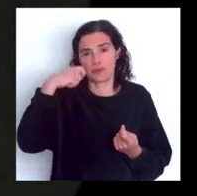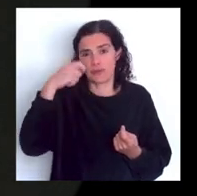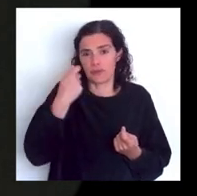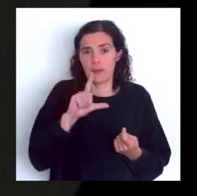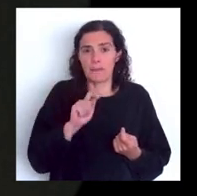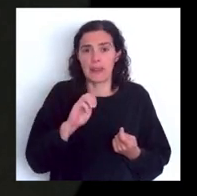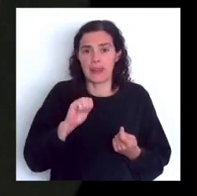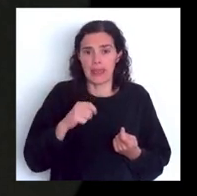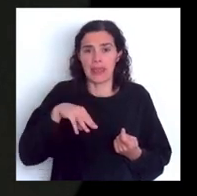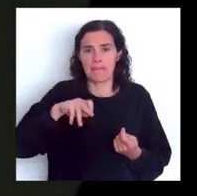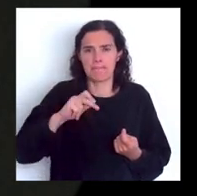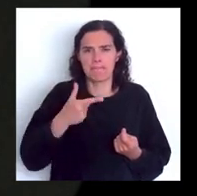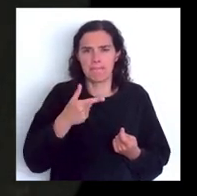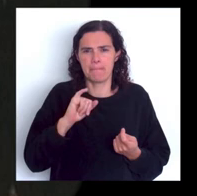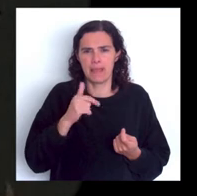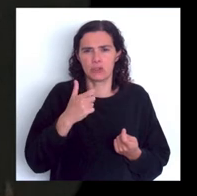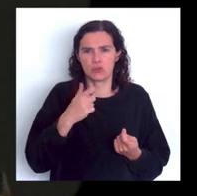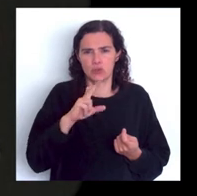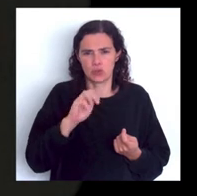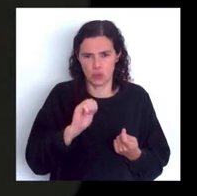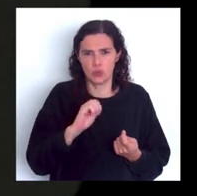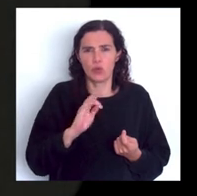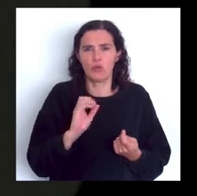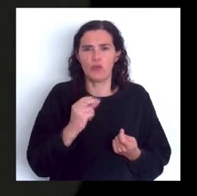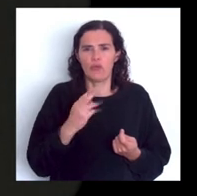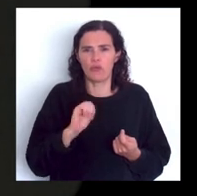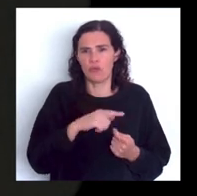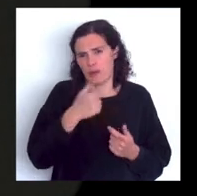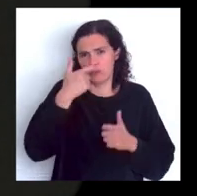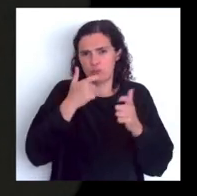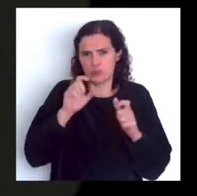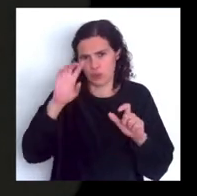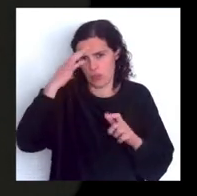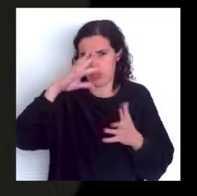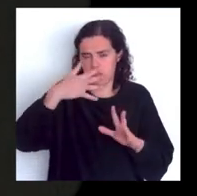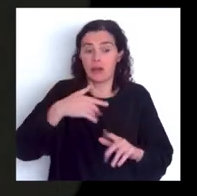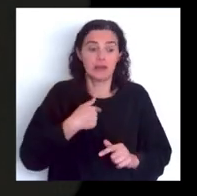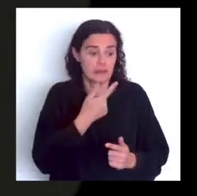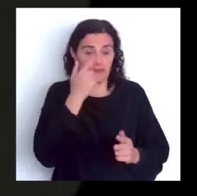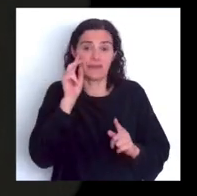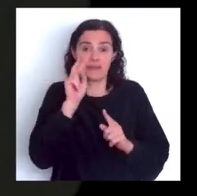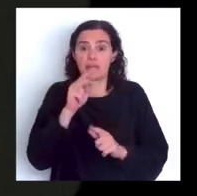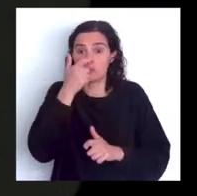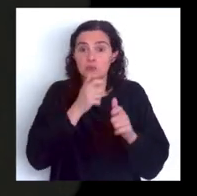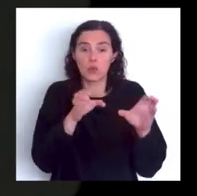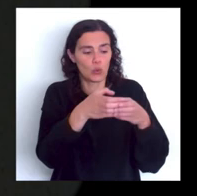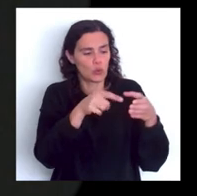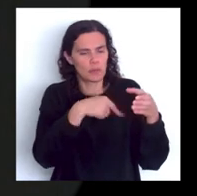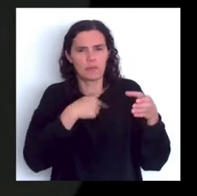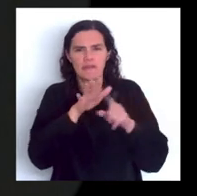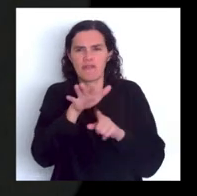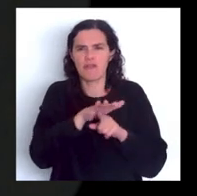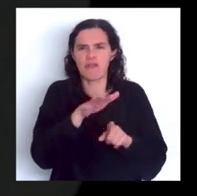famous film, Les Maîtres Fous, you see a group of people under